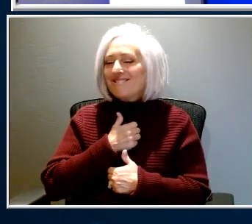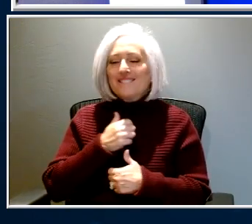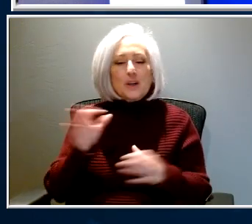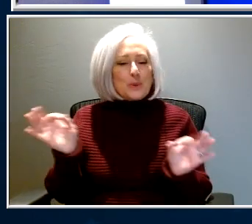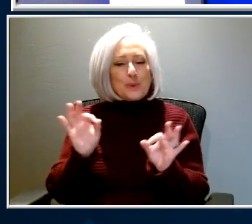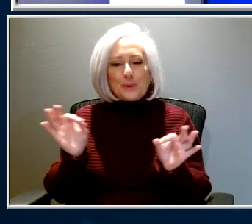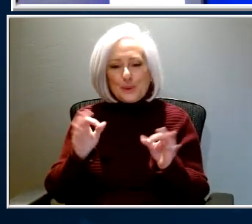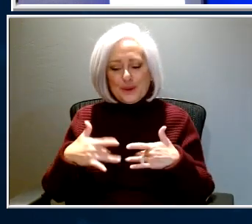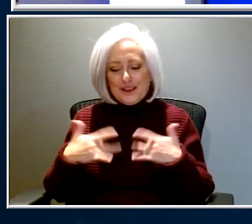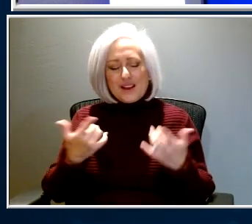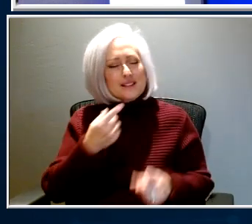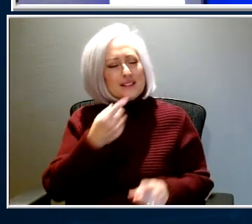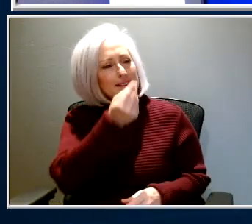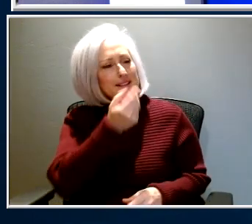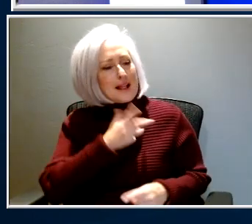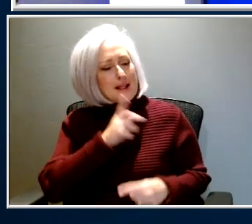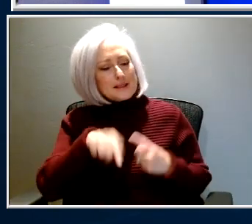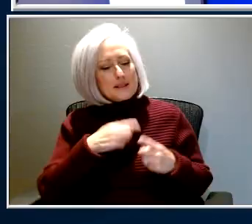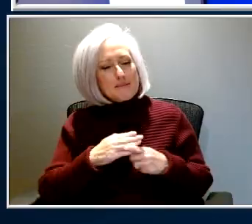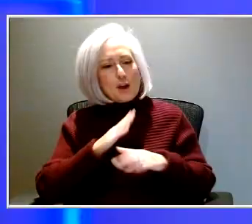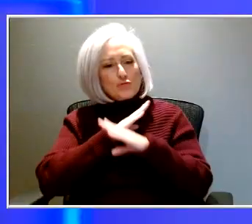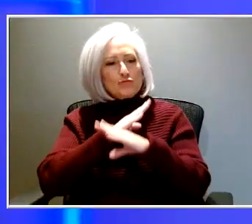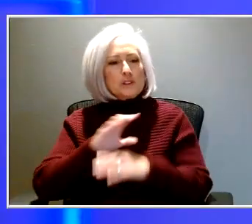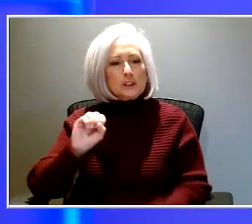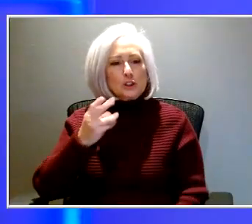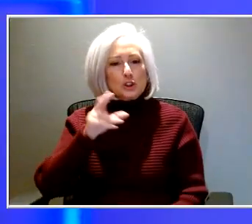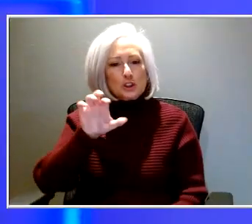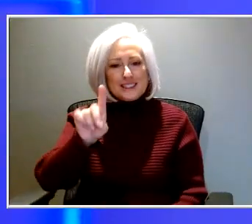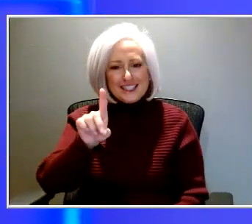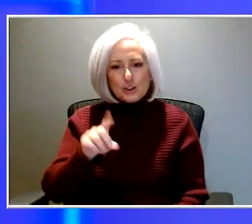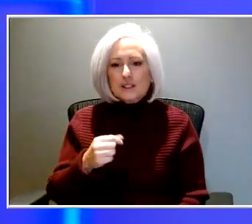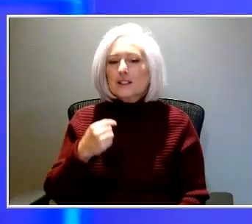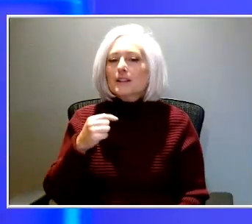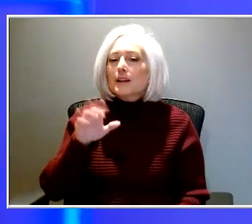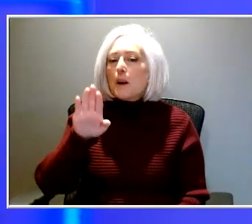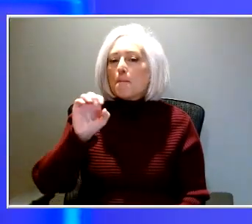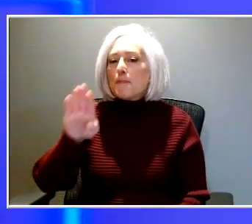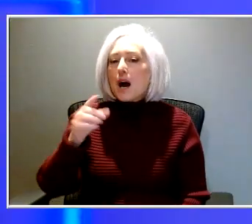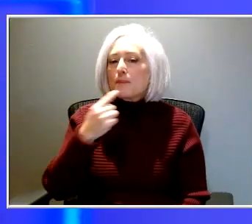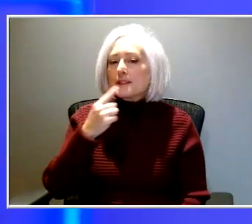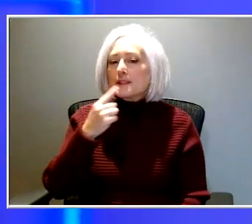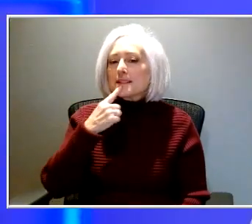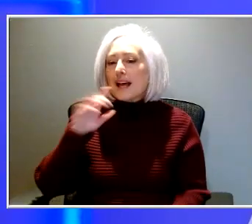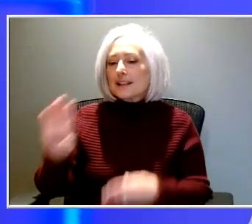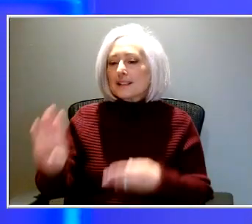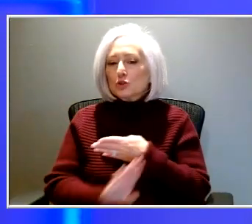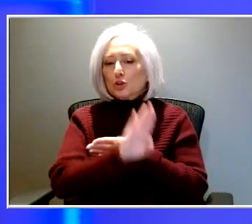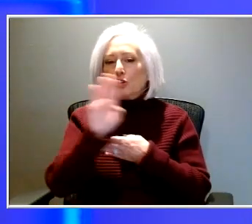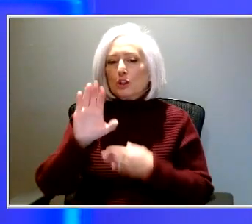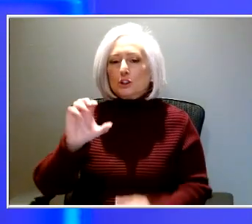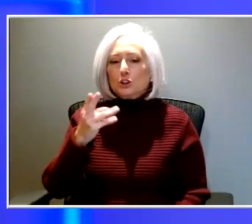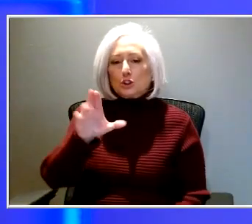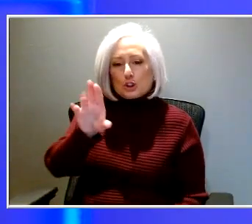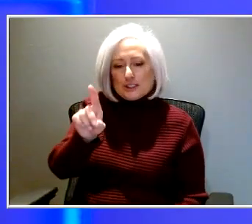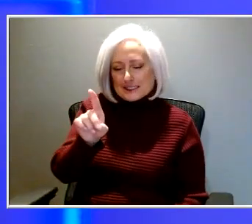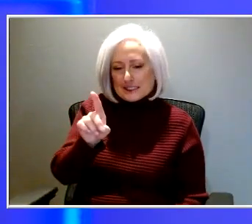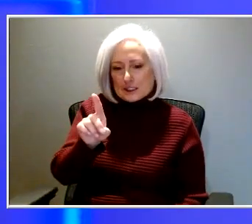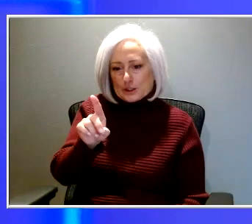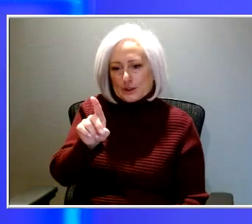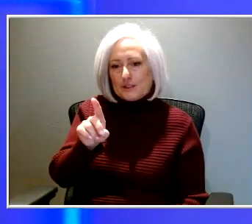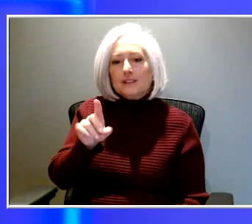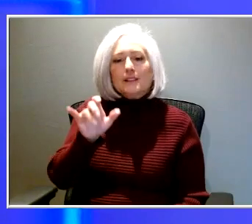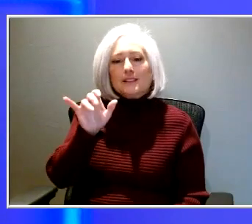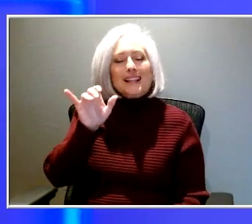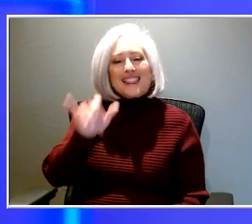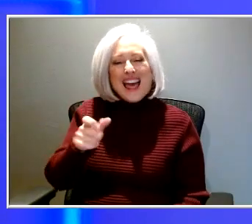Tell us about the shields. Yeah, so Bob was mentioning a shield, and I think that's something that also has been created in the last